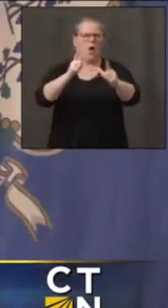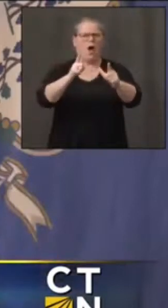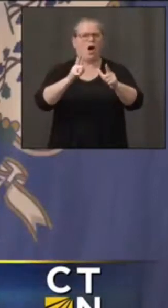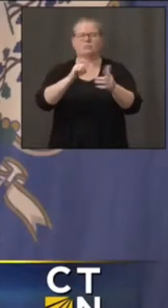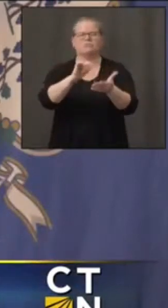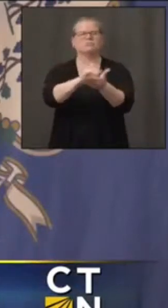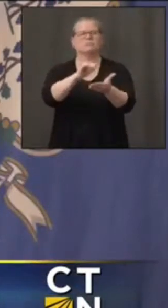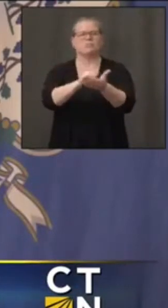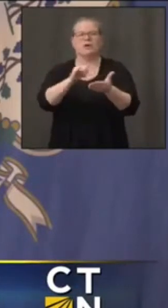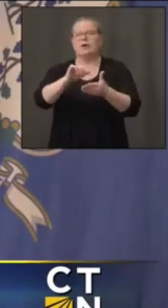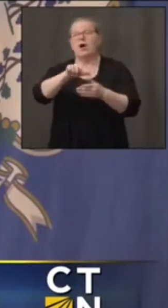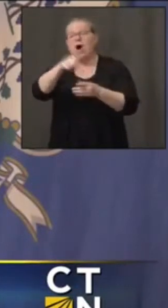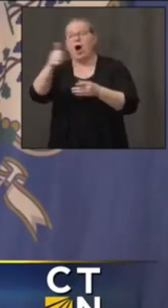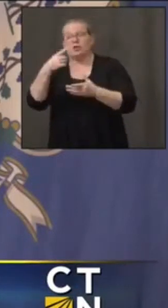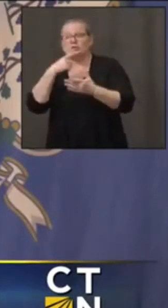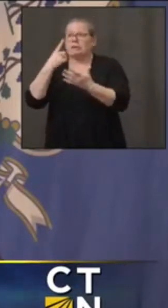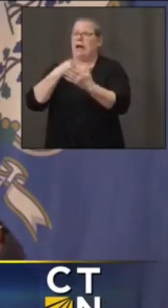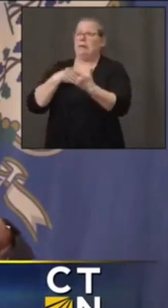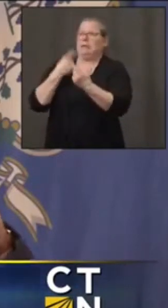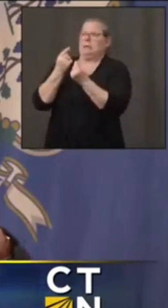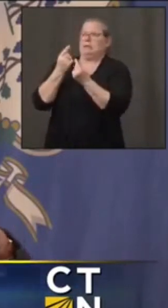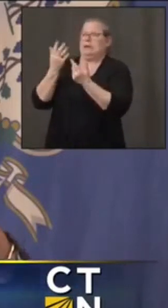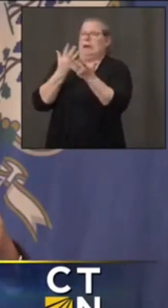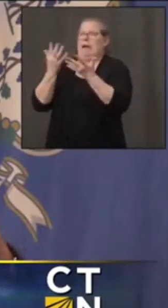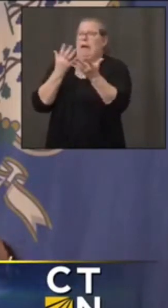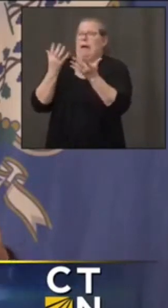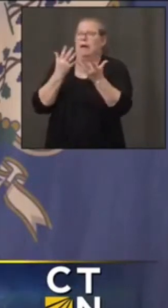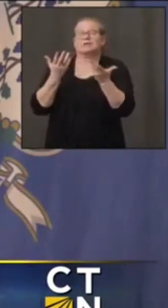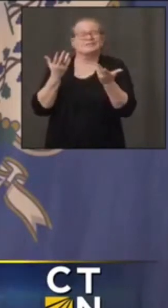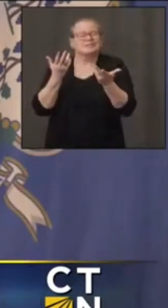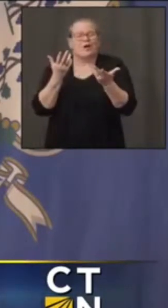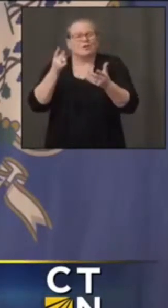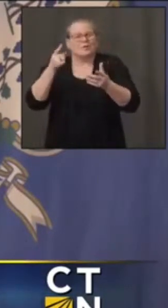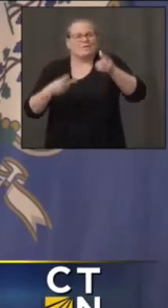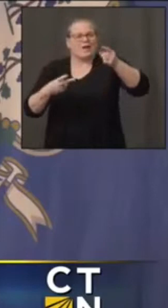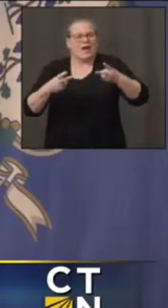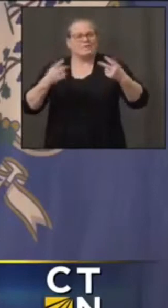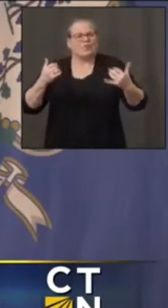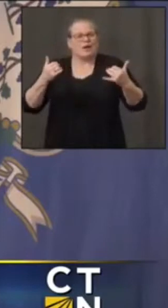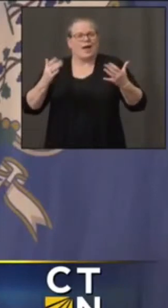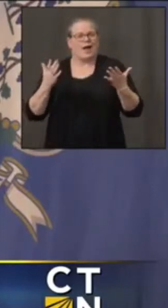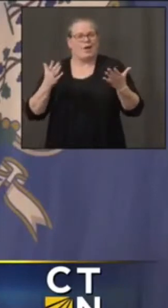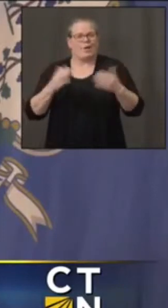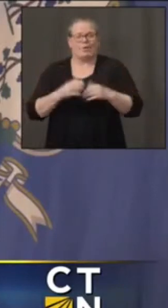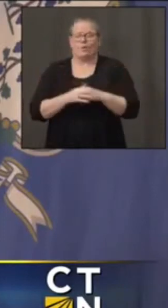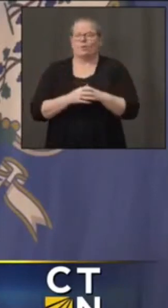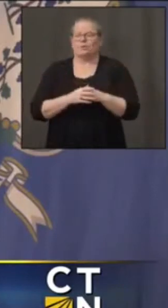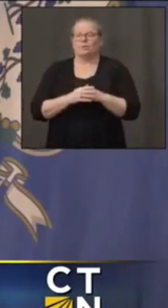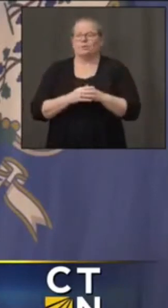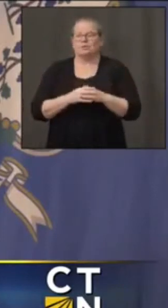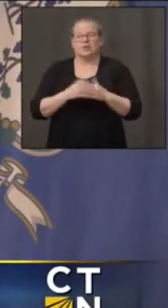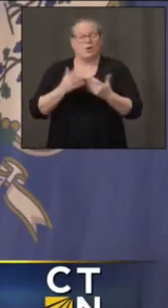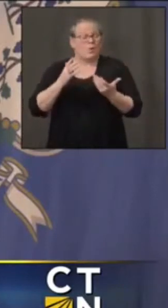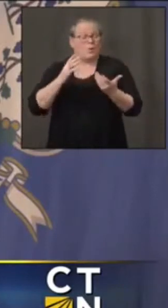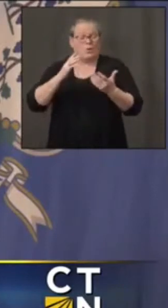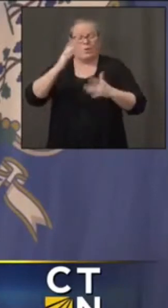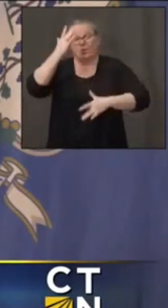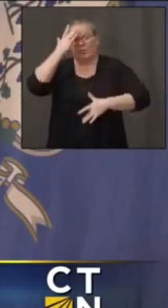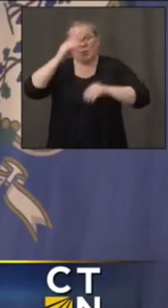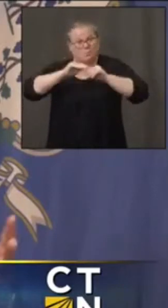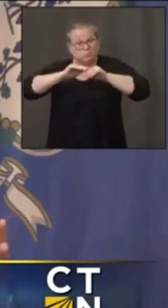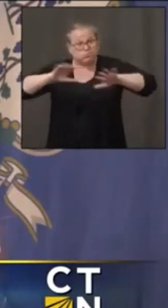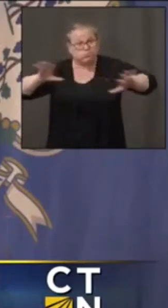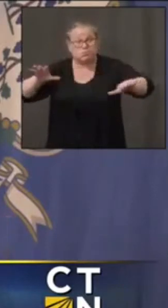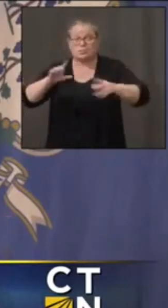what to do. I think given where we are in the pandemic right now, giving our mayors, first